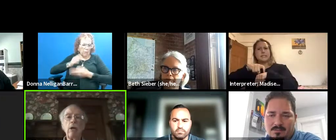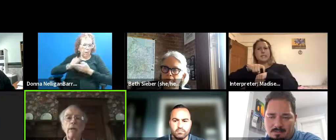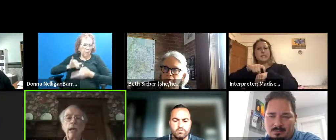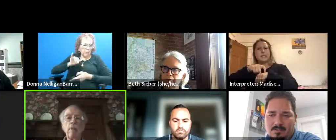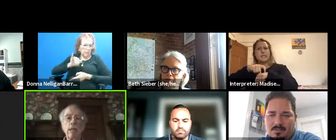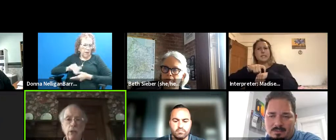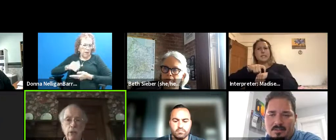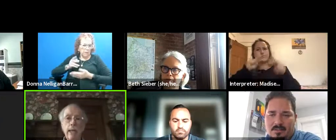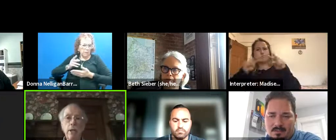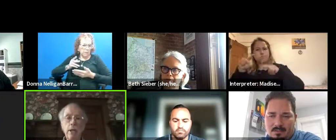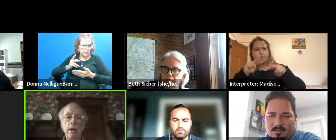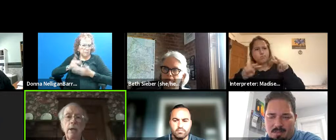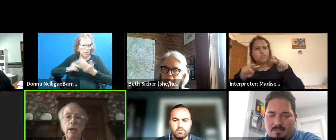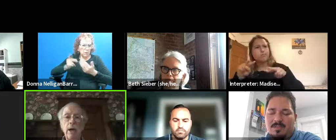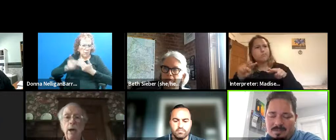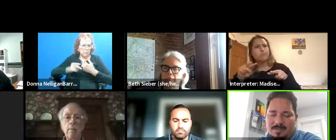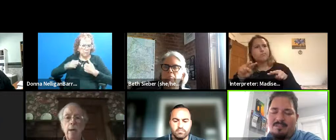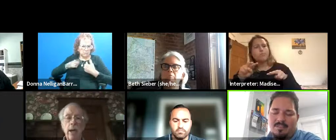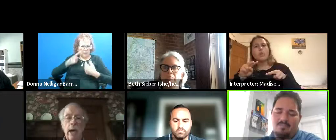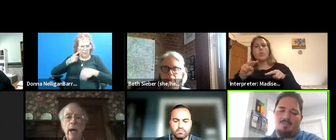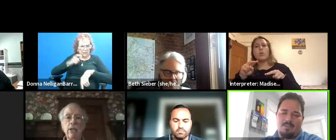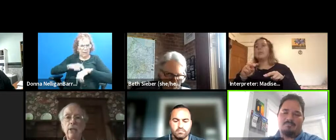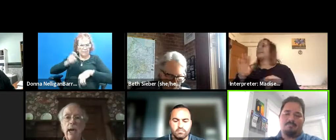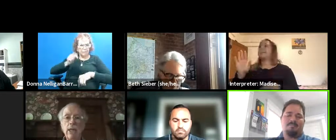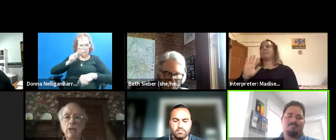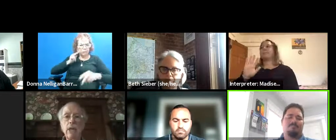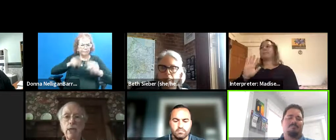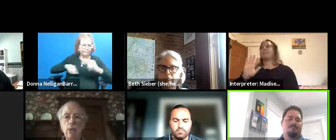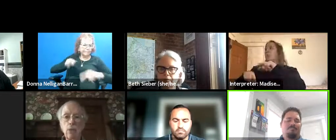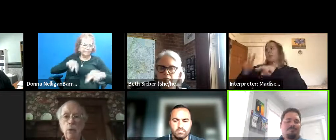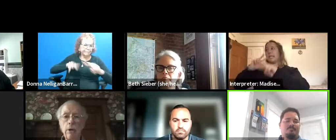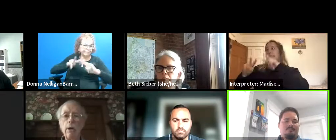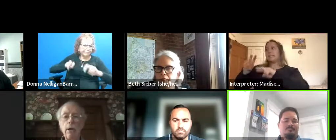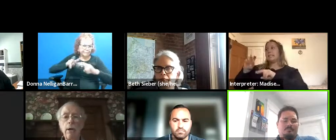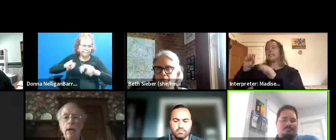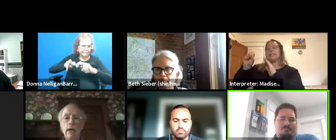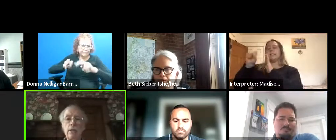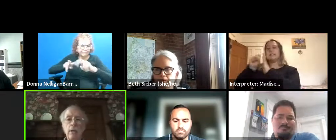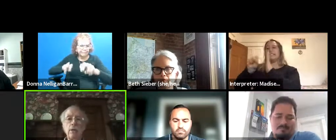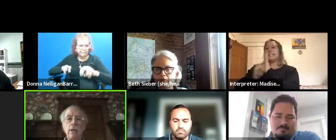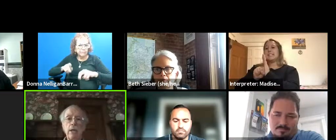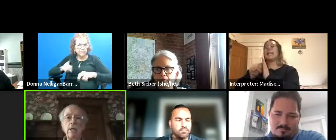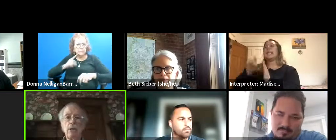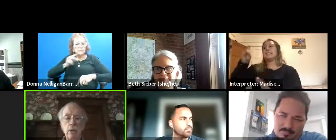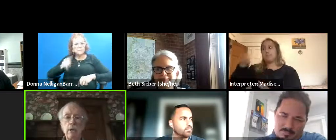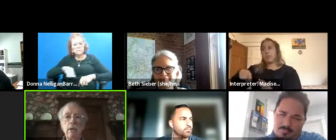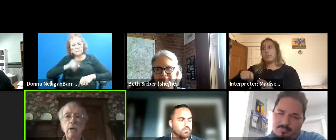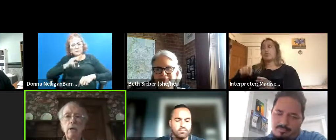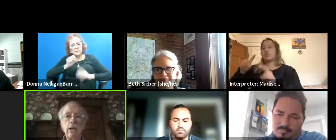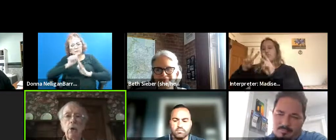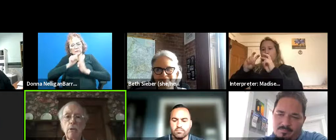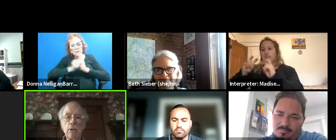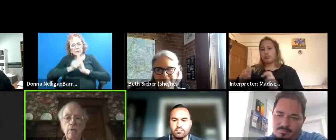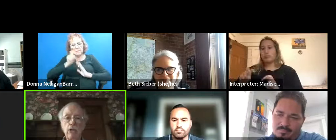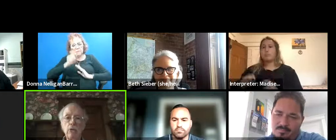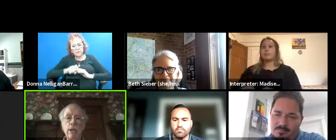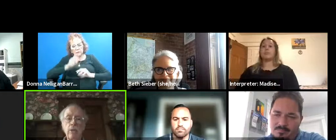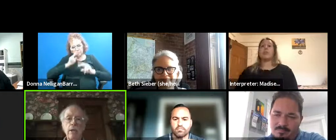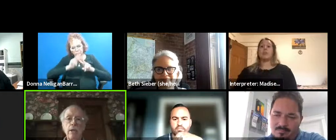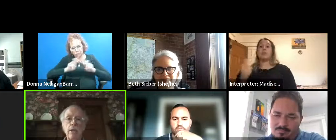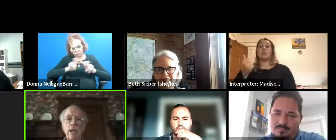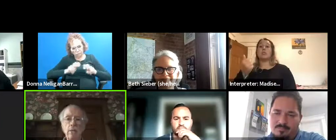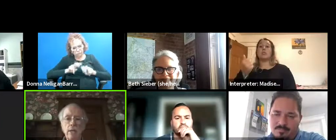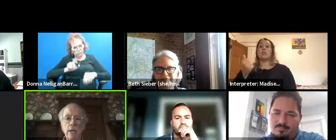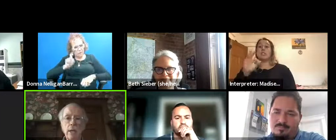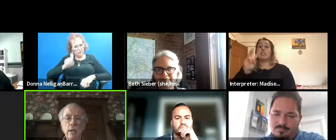That will be looked at by the state. that'll be looked at by the state. As Okay. a 19th warder, I can tell you it is enormously frustrating